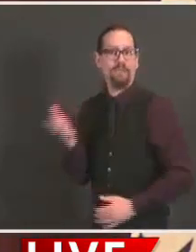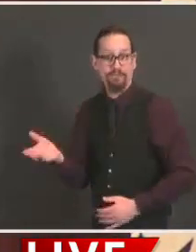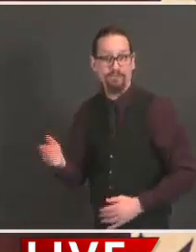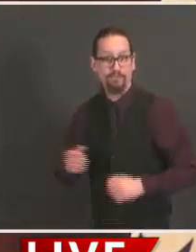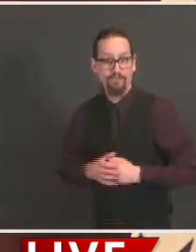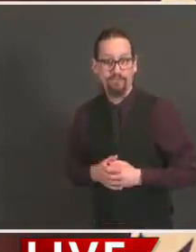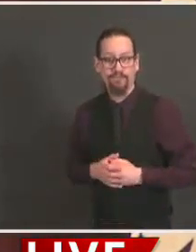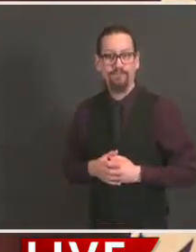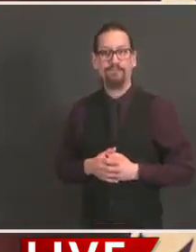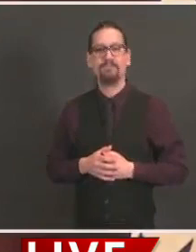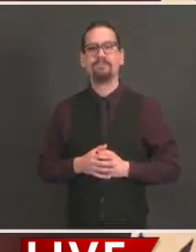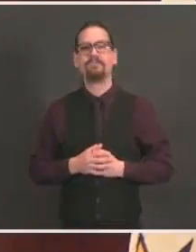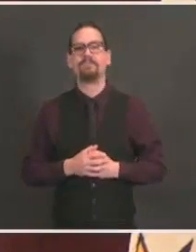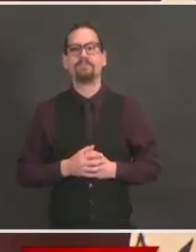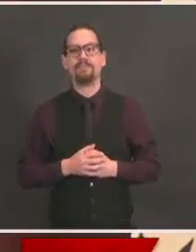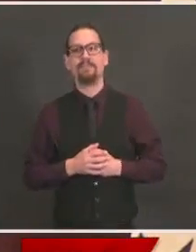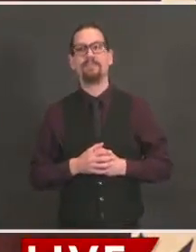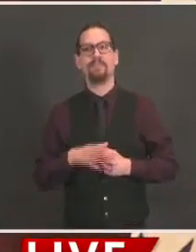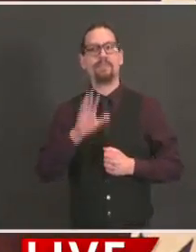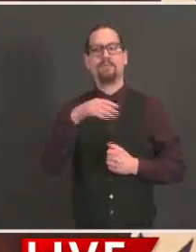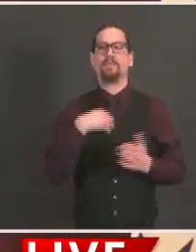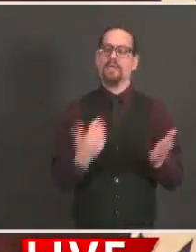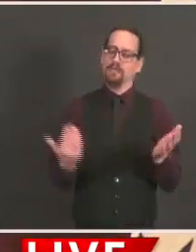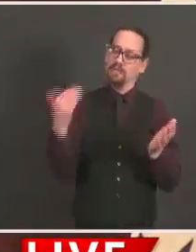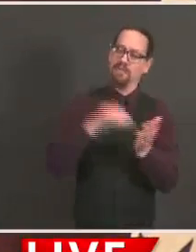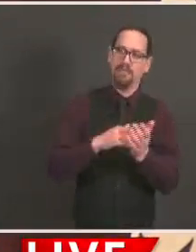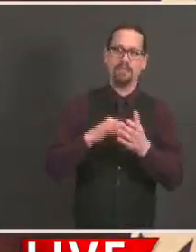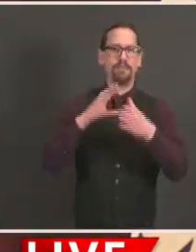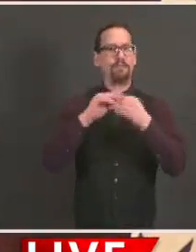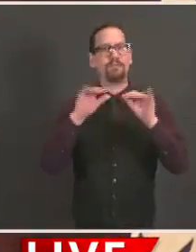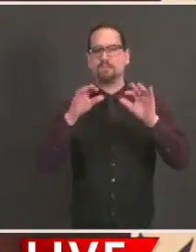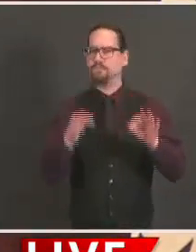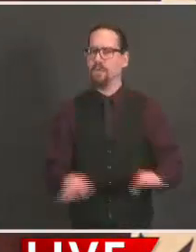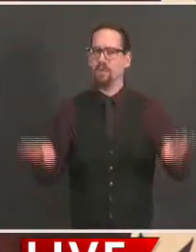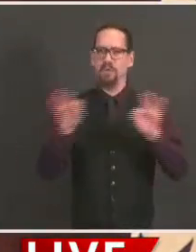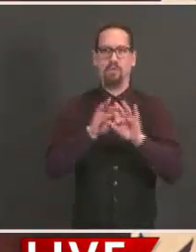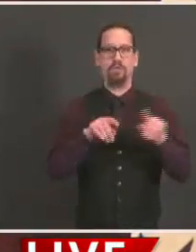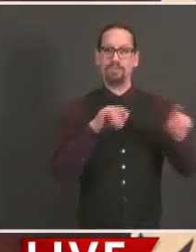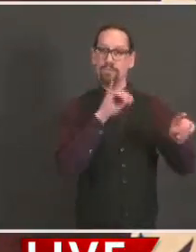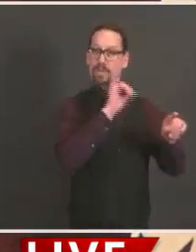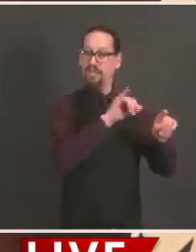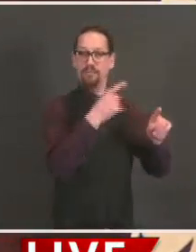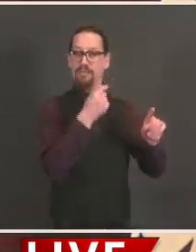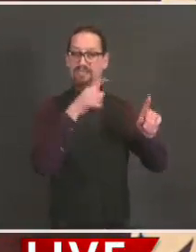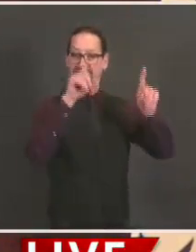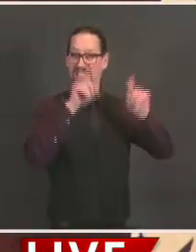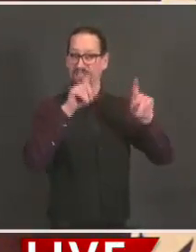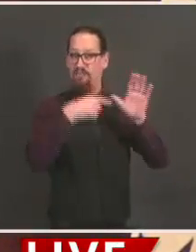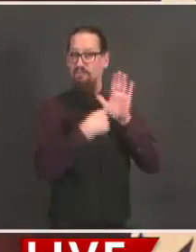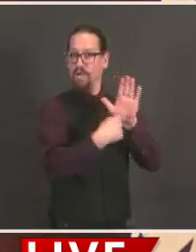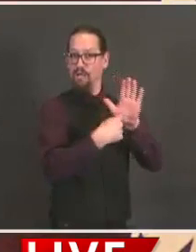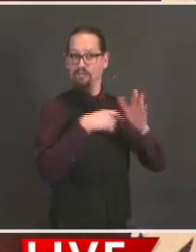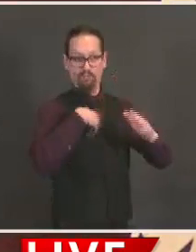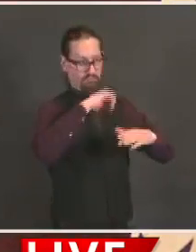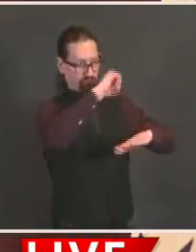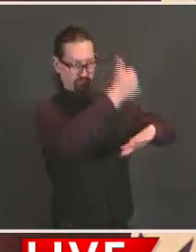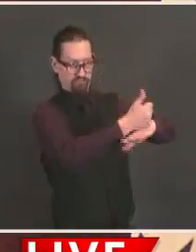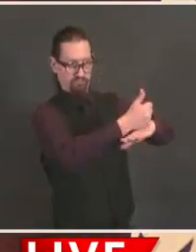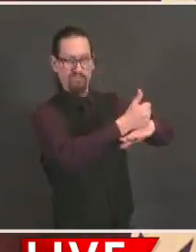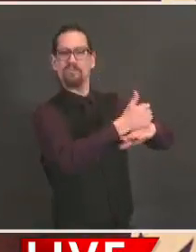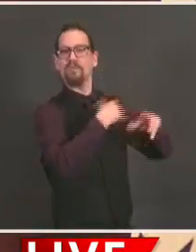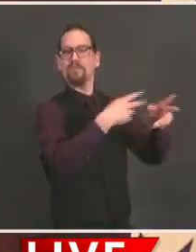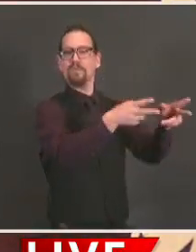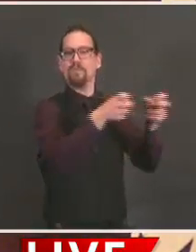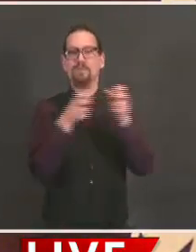what we have used with testing. There are going to be three main types of places where